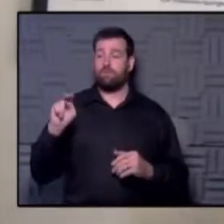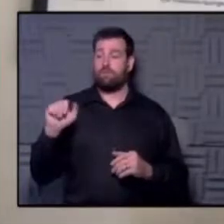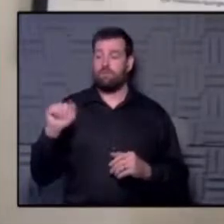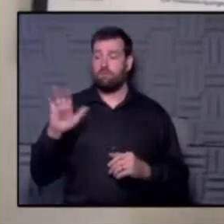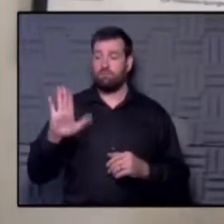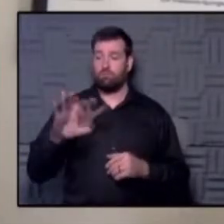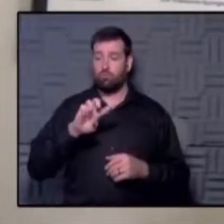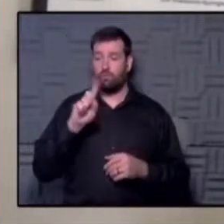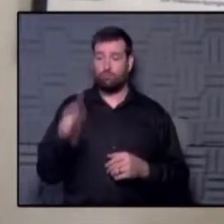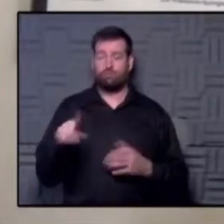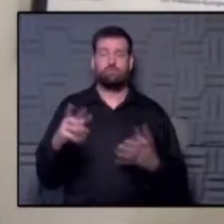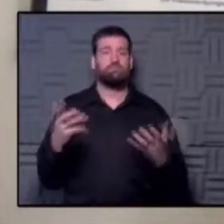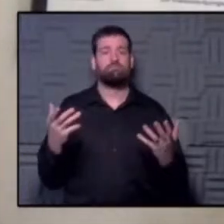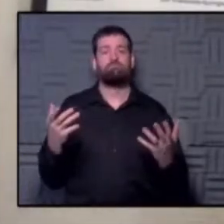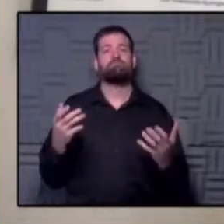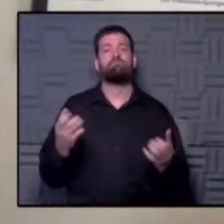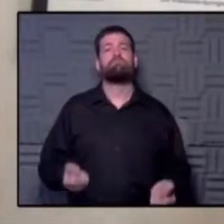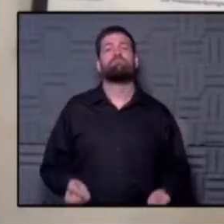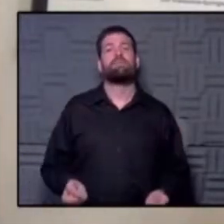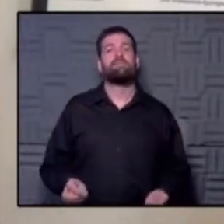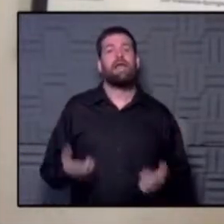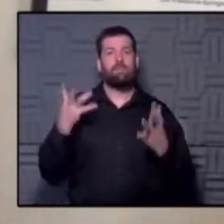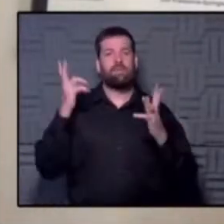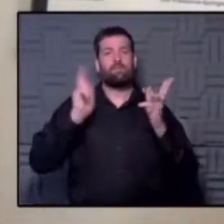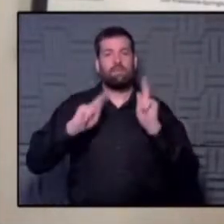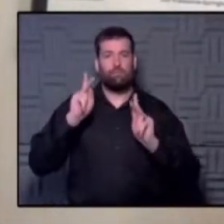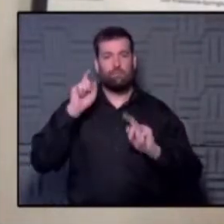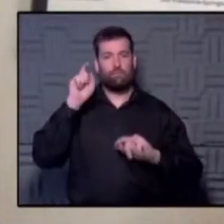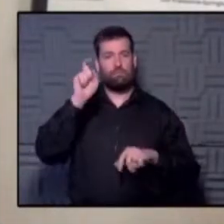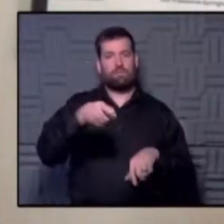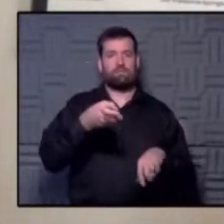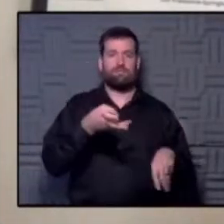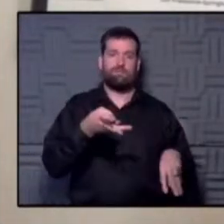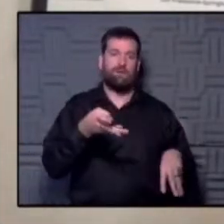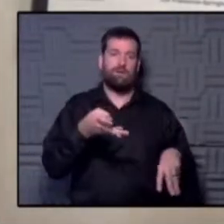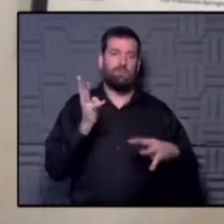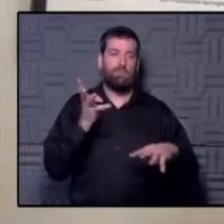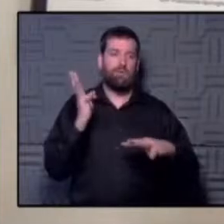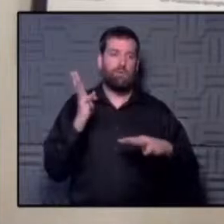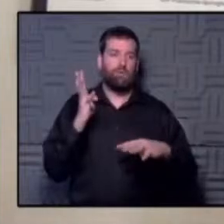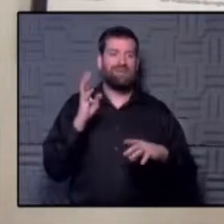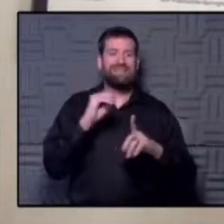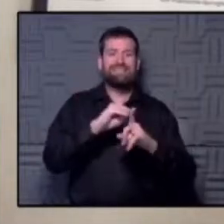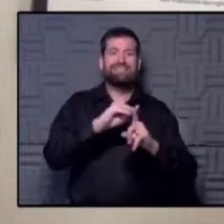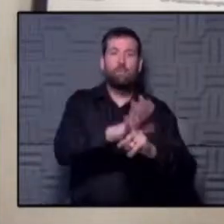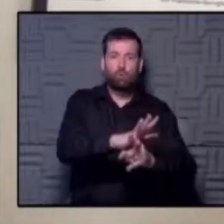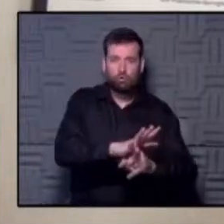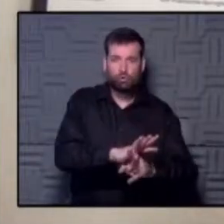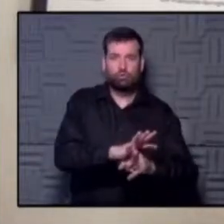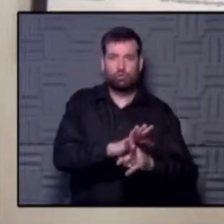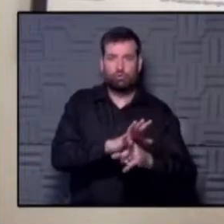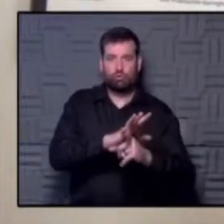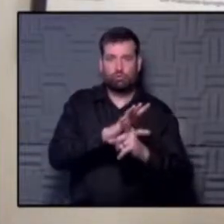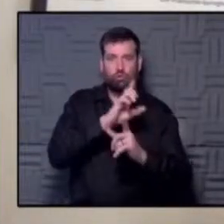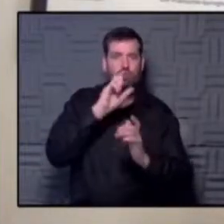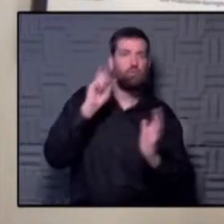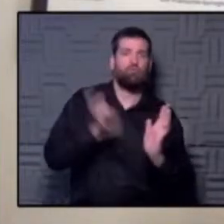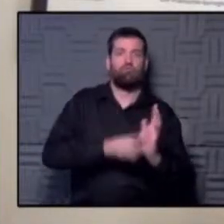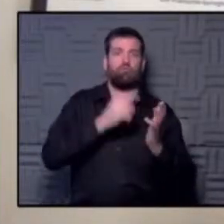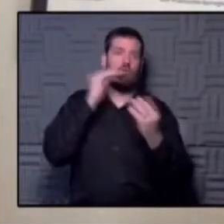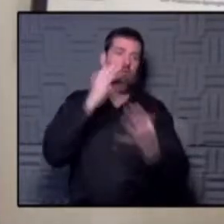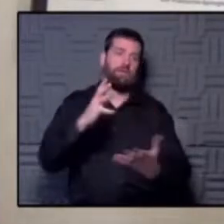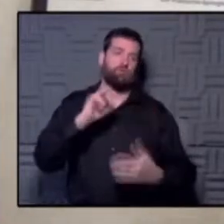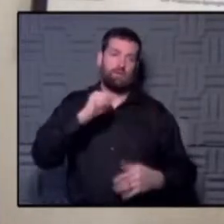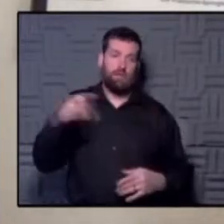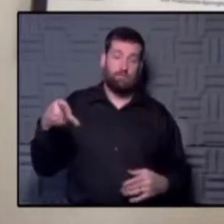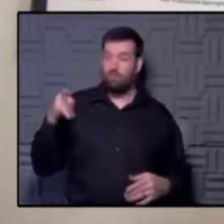is really more about how many people need to upload the exposure notification app. And in that case, Brian has